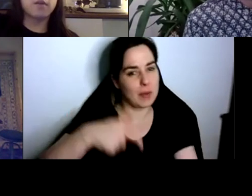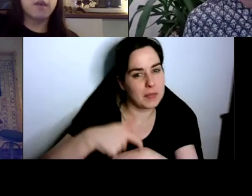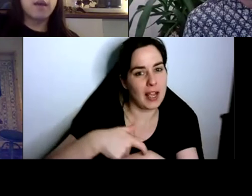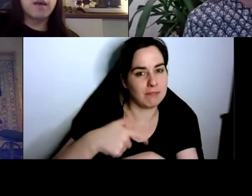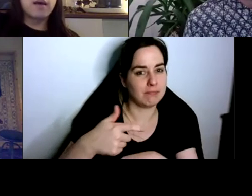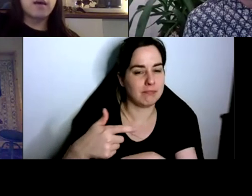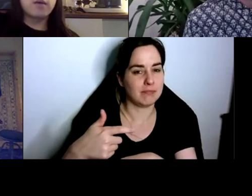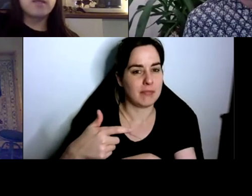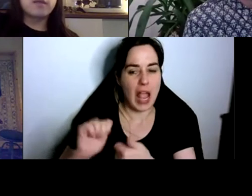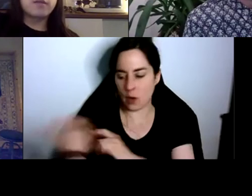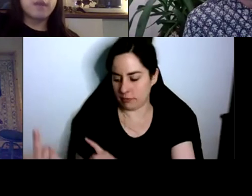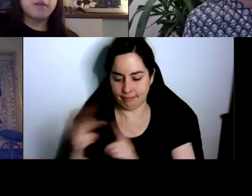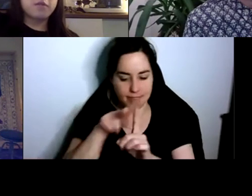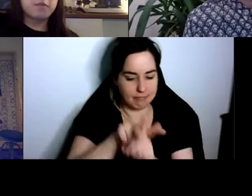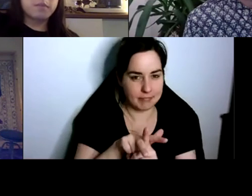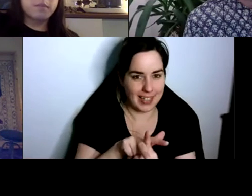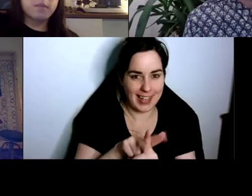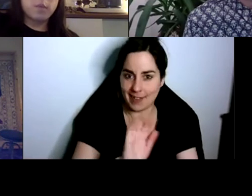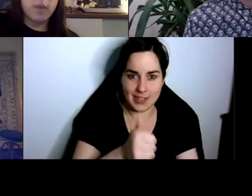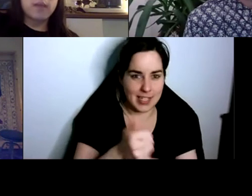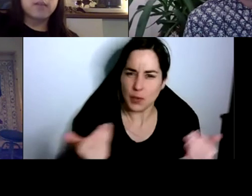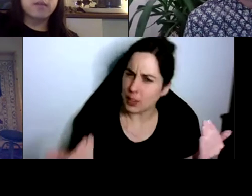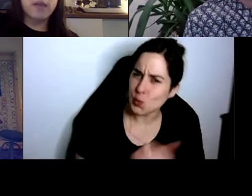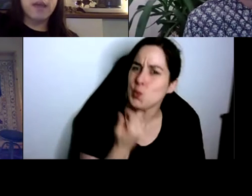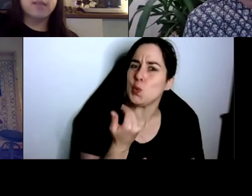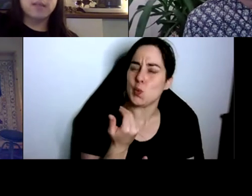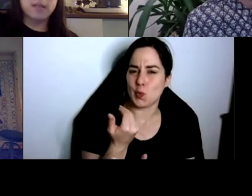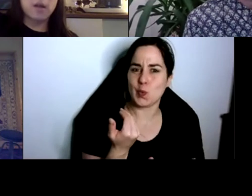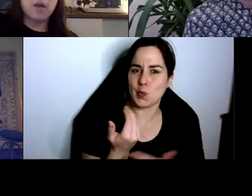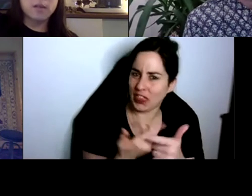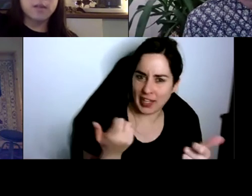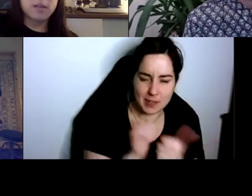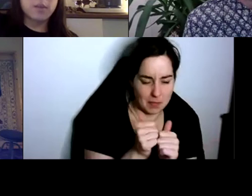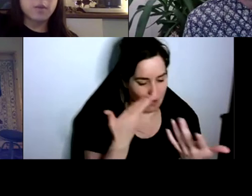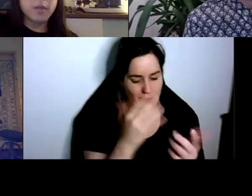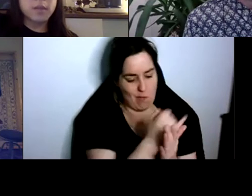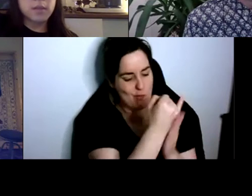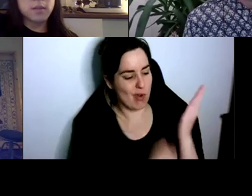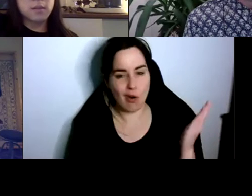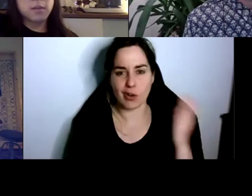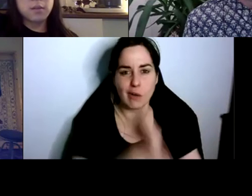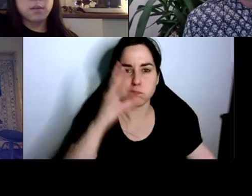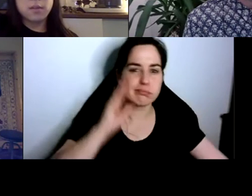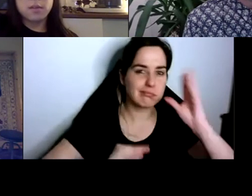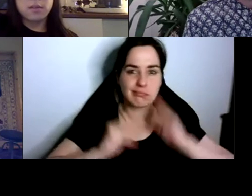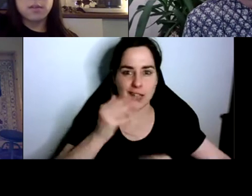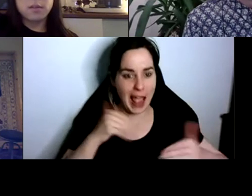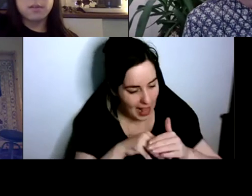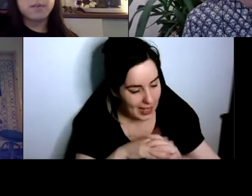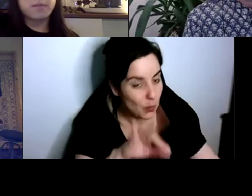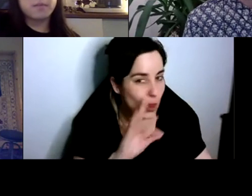of really innovative ways of accessing the arts in this moment.